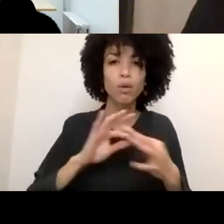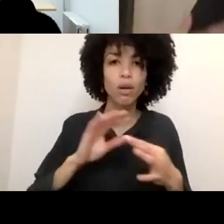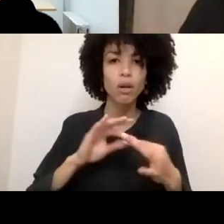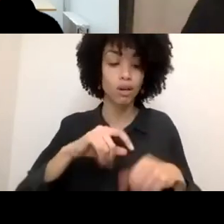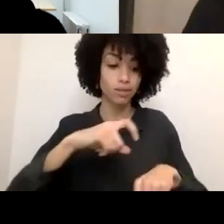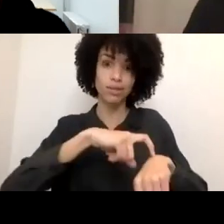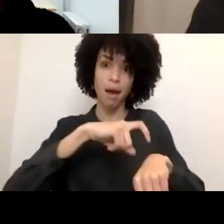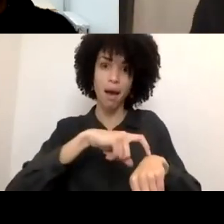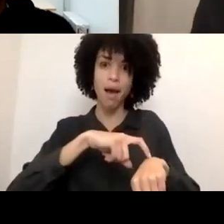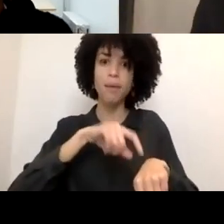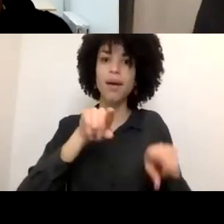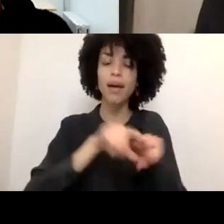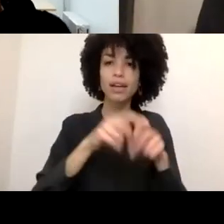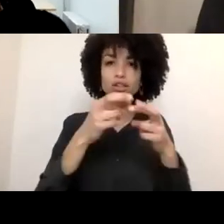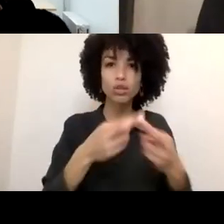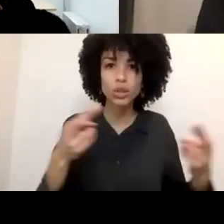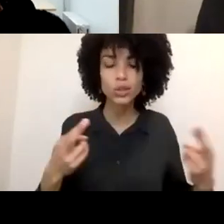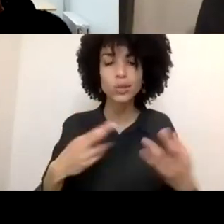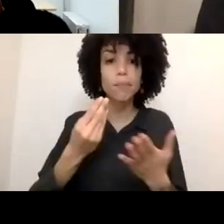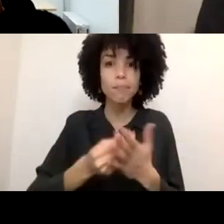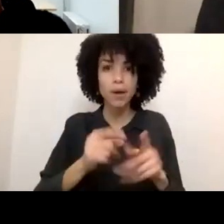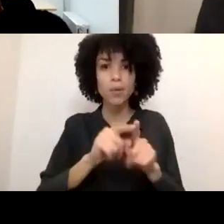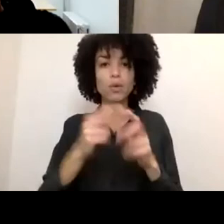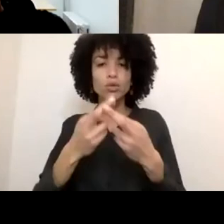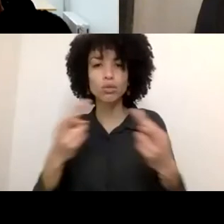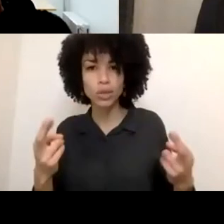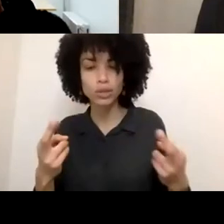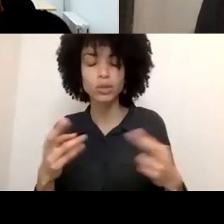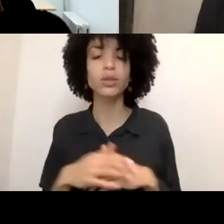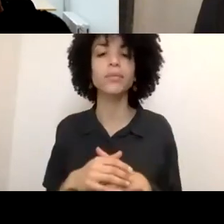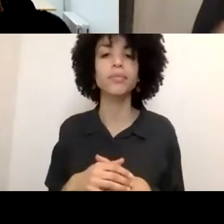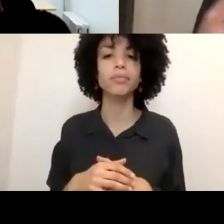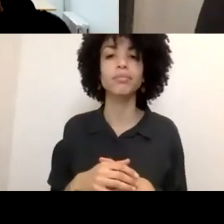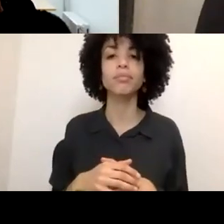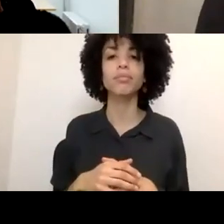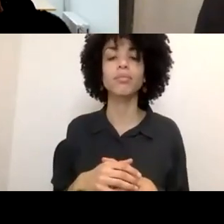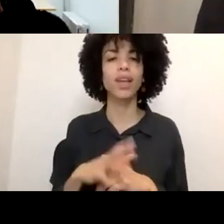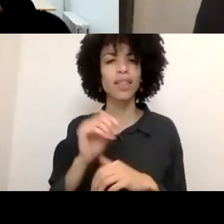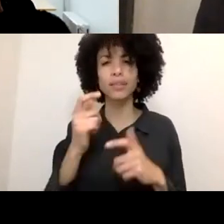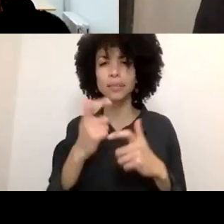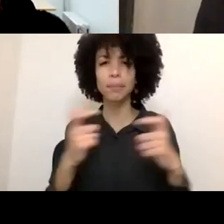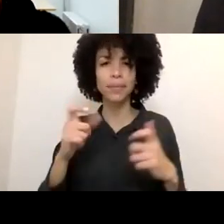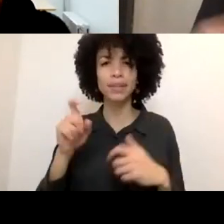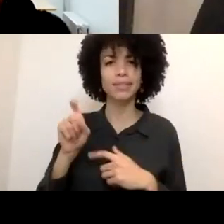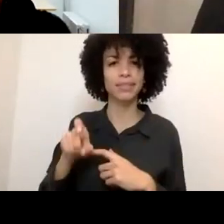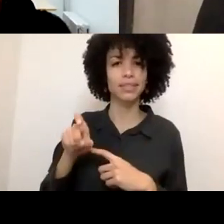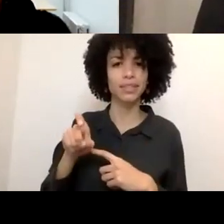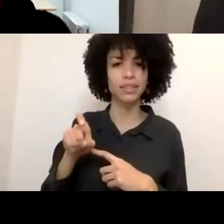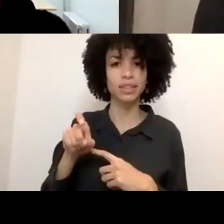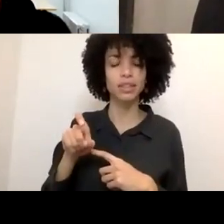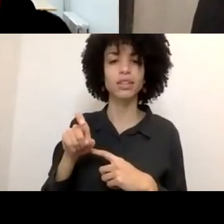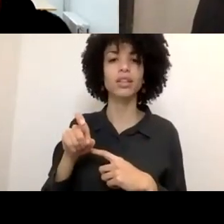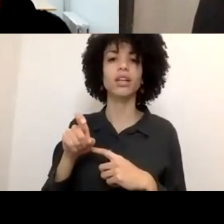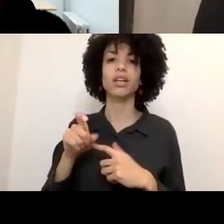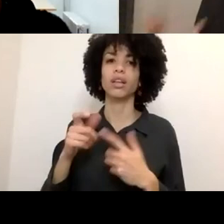resource and generosity in that way. And I also just want to underscore like the tremendous need that was demonstrated through the process,